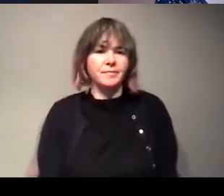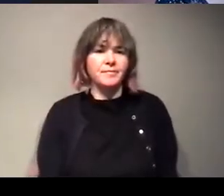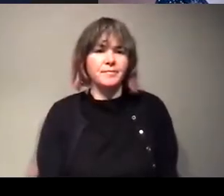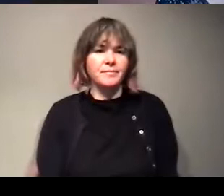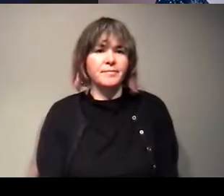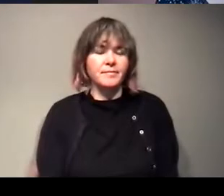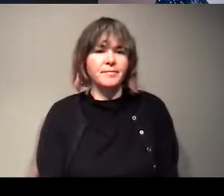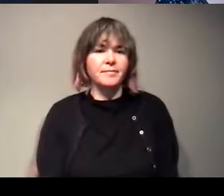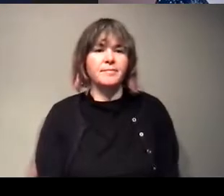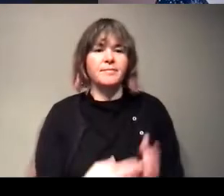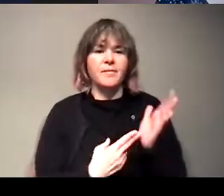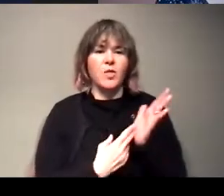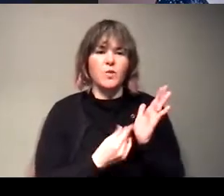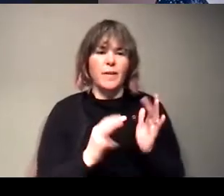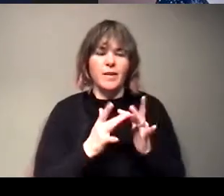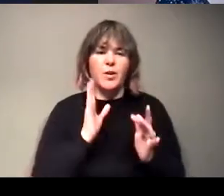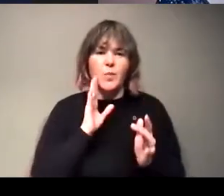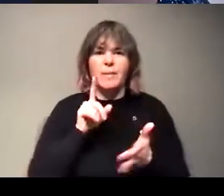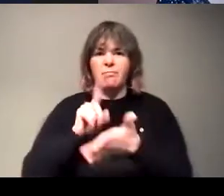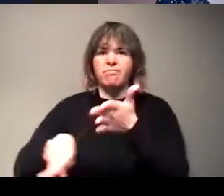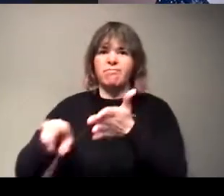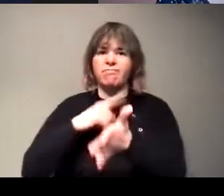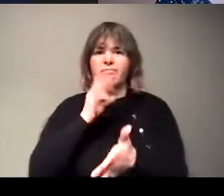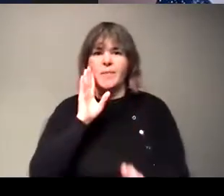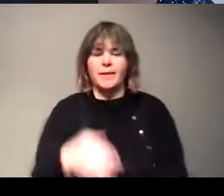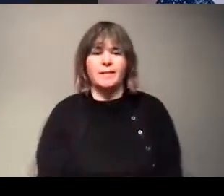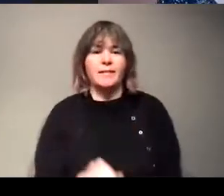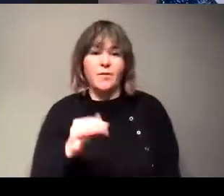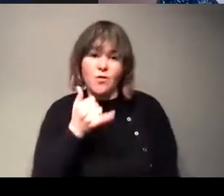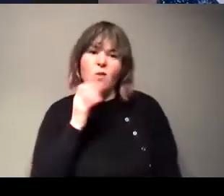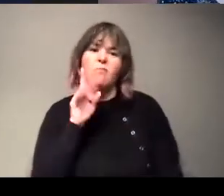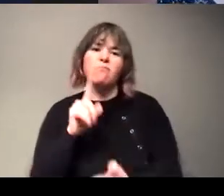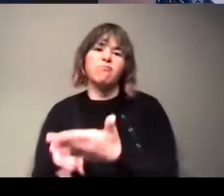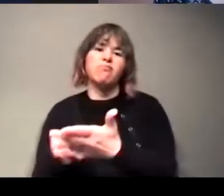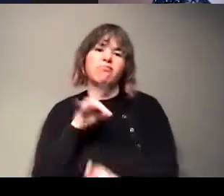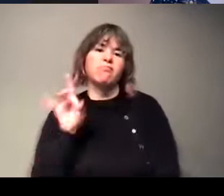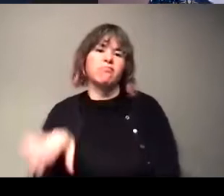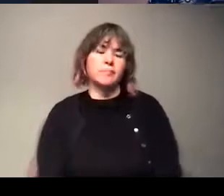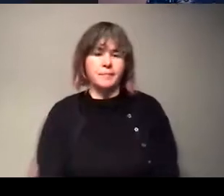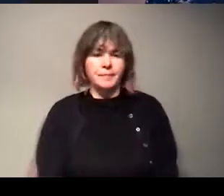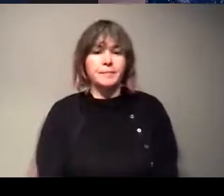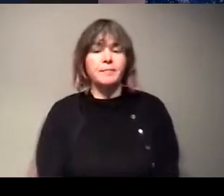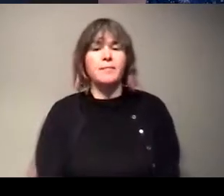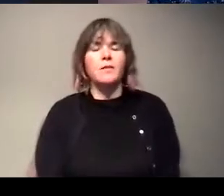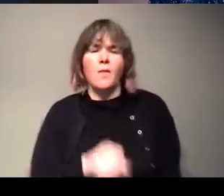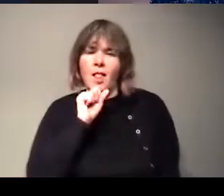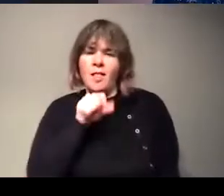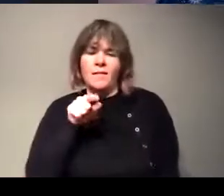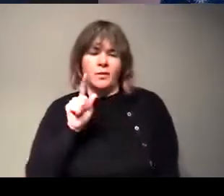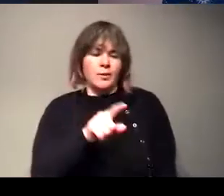The truth of the internet is you will be corrected, even will be if correct. You weren't wrong. Okay, so this is a question. I love this question.